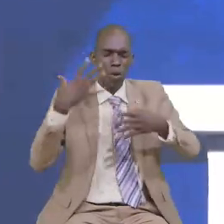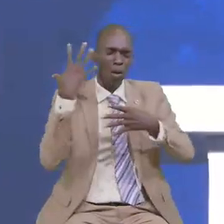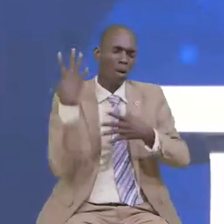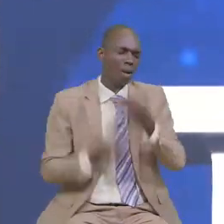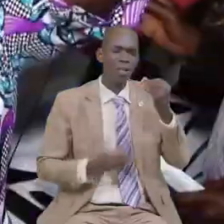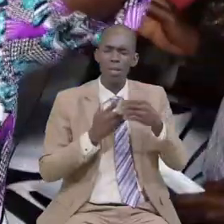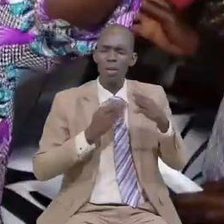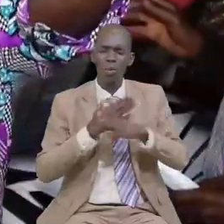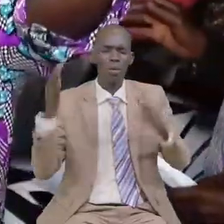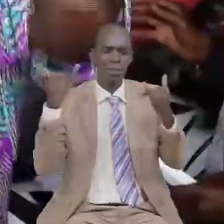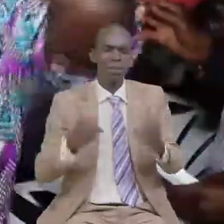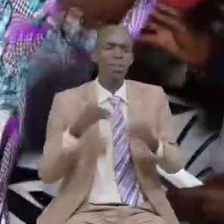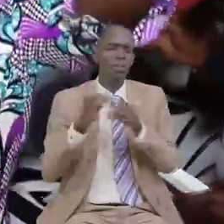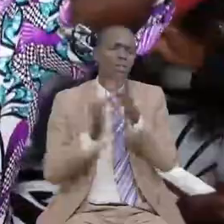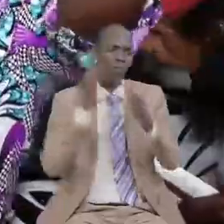Jesus' name.